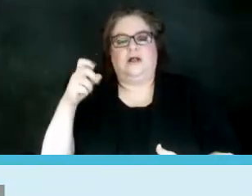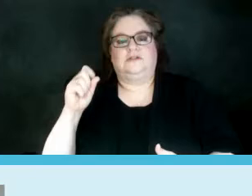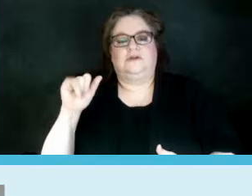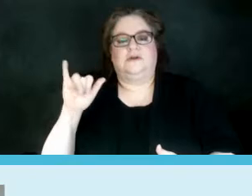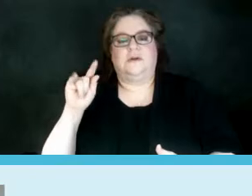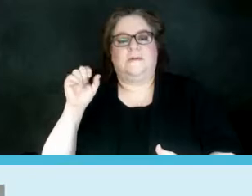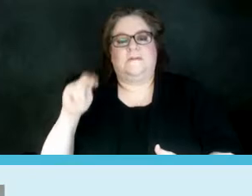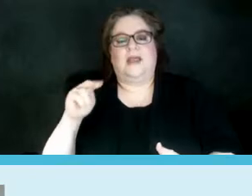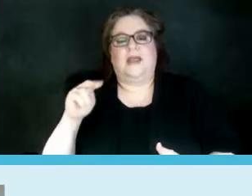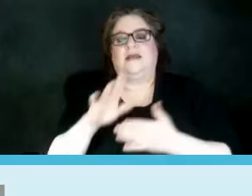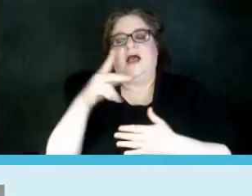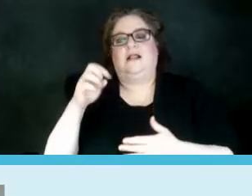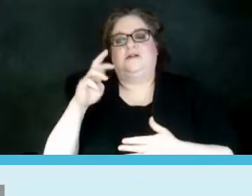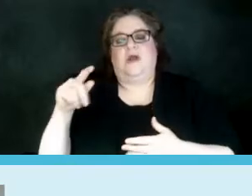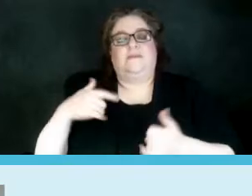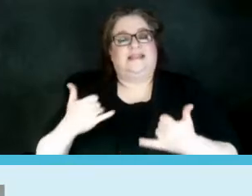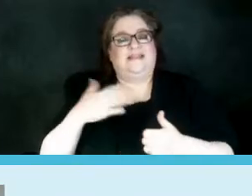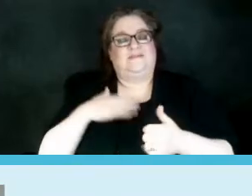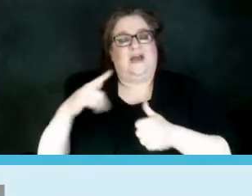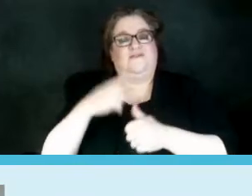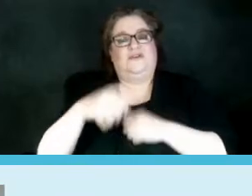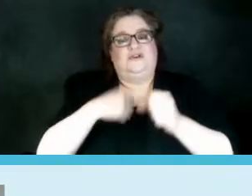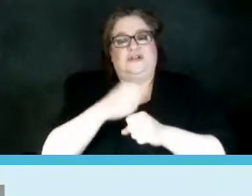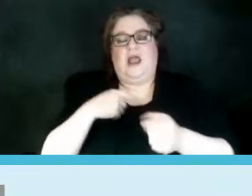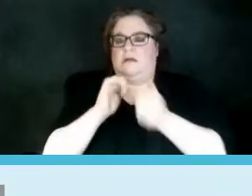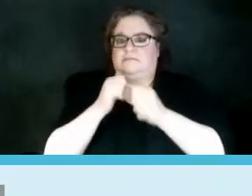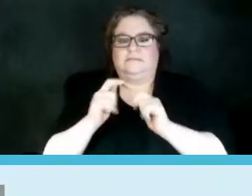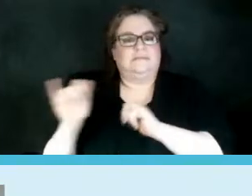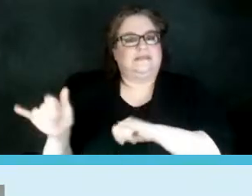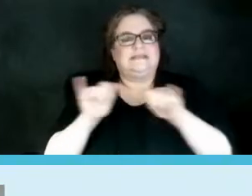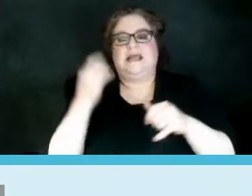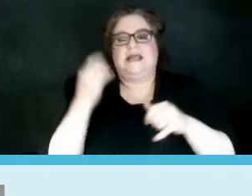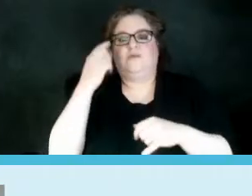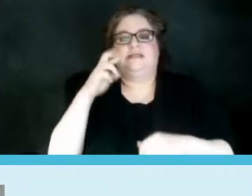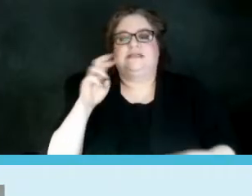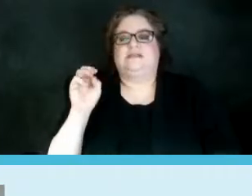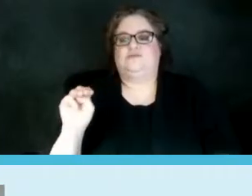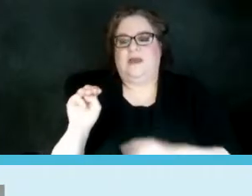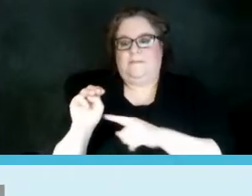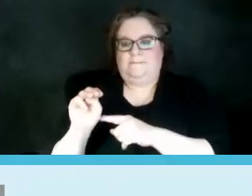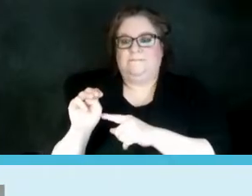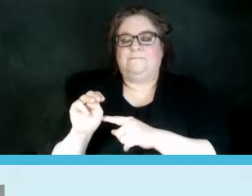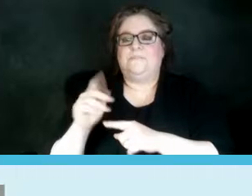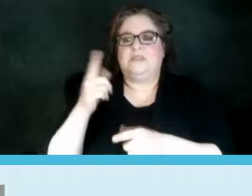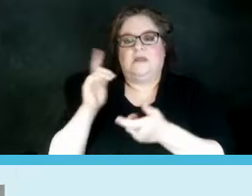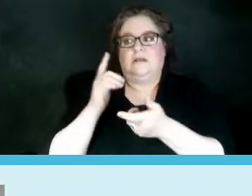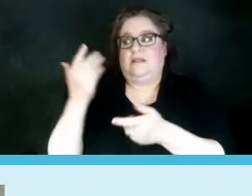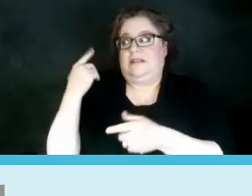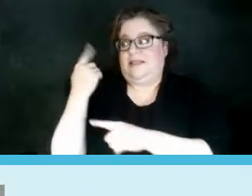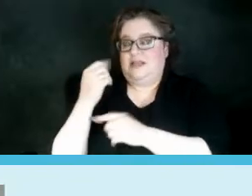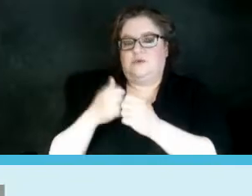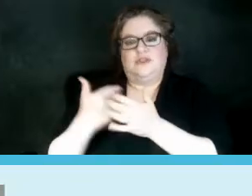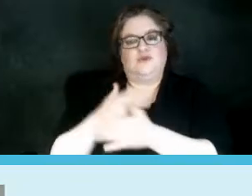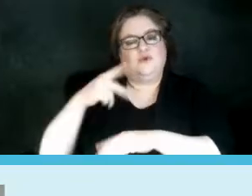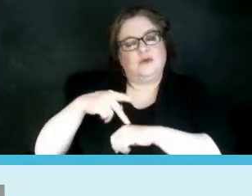on the school's LSC. I ran for a lot of the same reasons Rem did. As he mentioned last year with our new principal, there